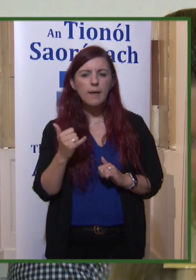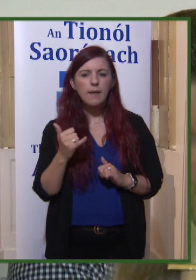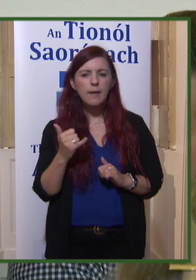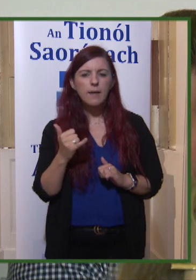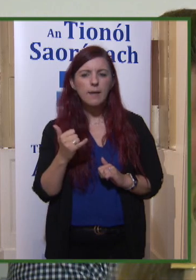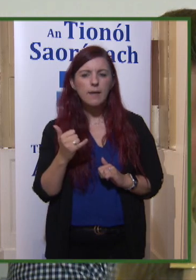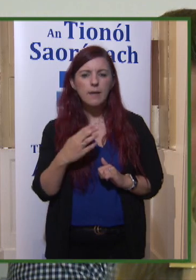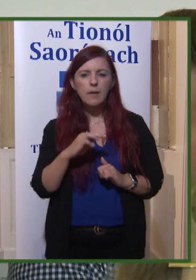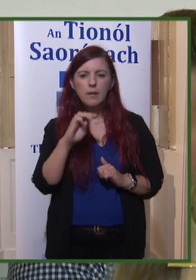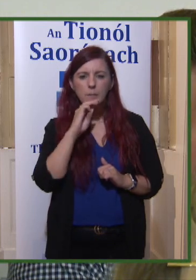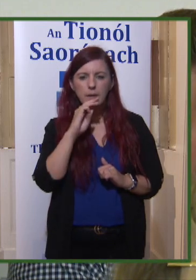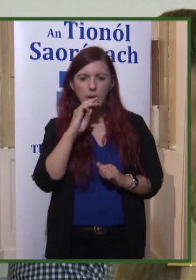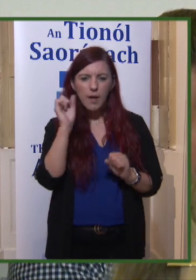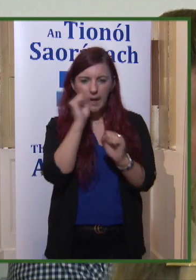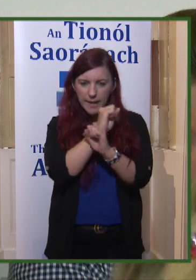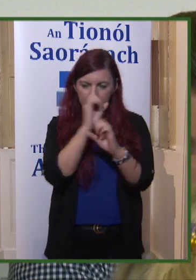that it was clear that